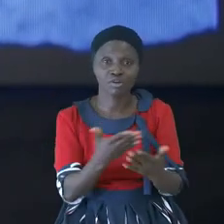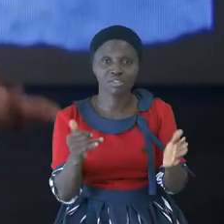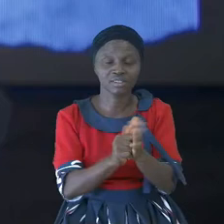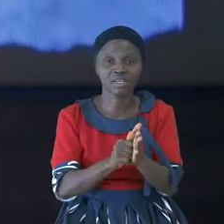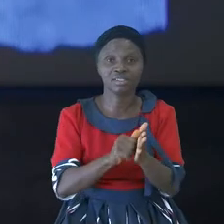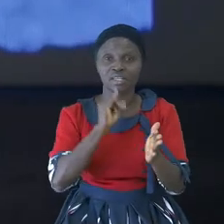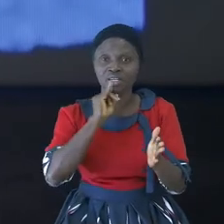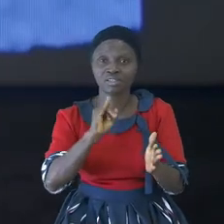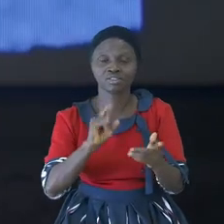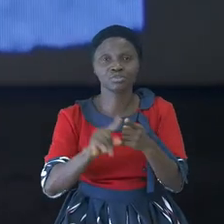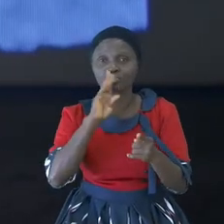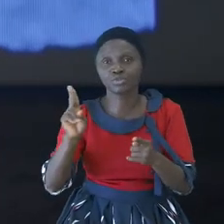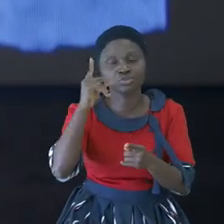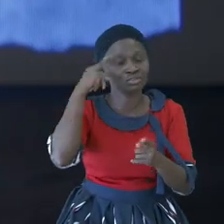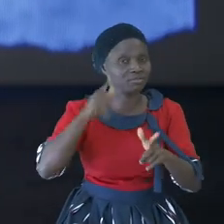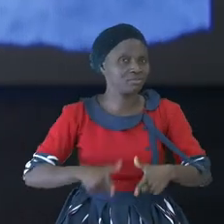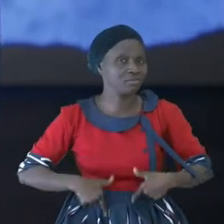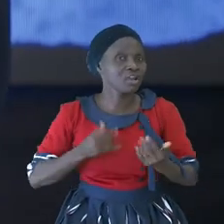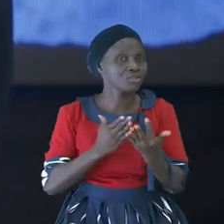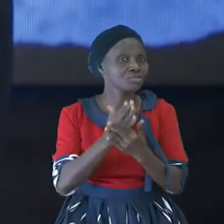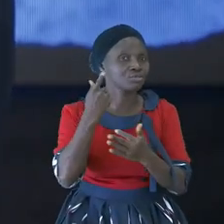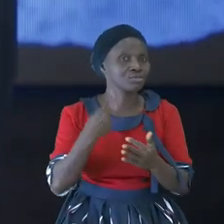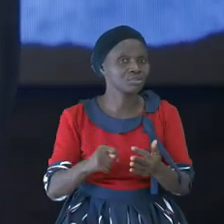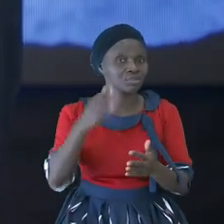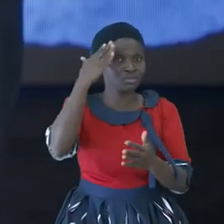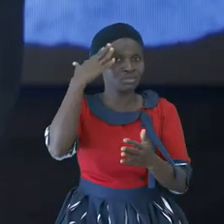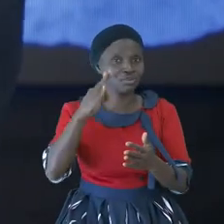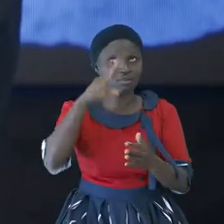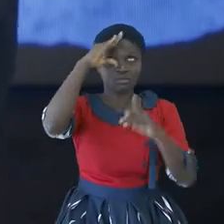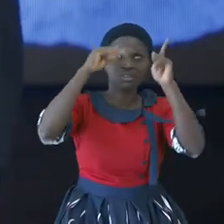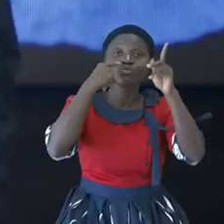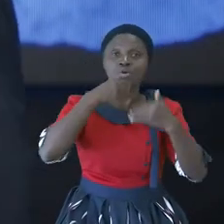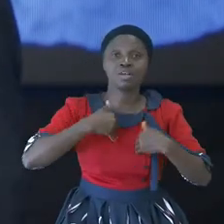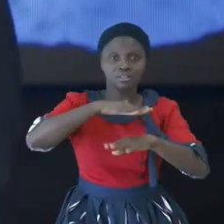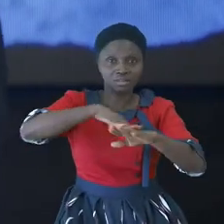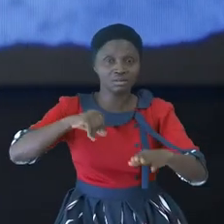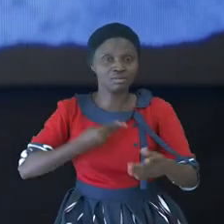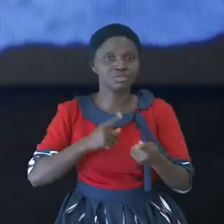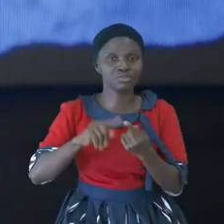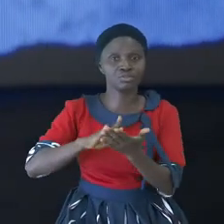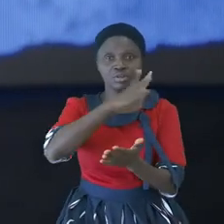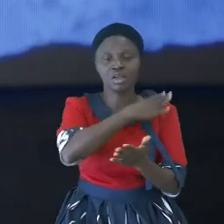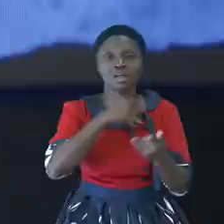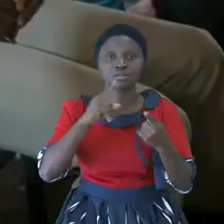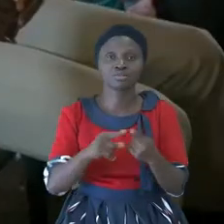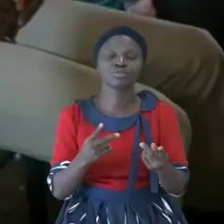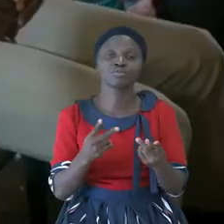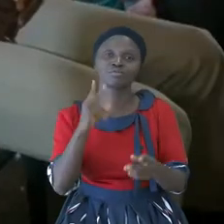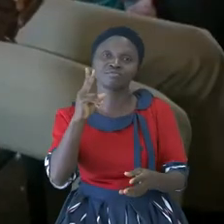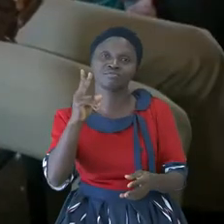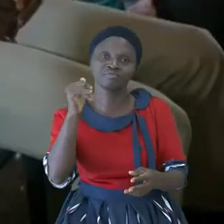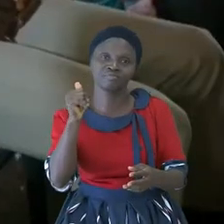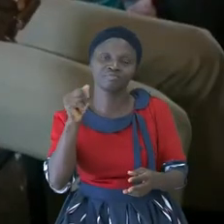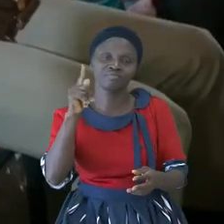godliness through the knowledge of him that has called us to glory and to virtue. And then he says in verse